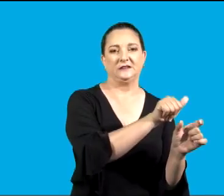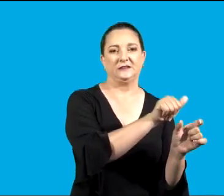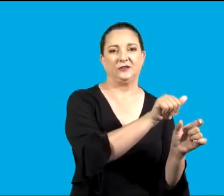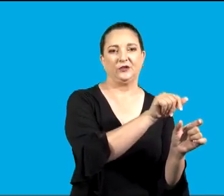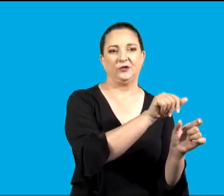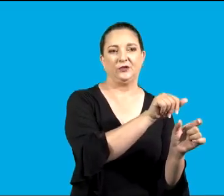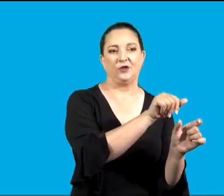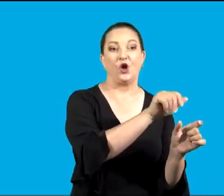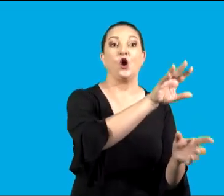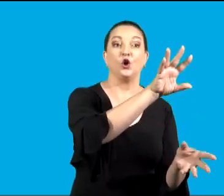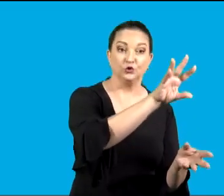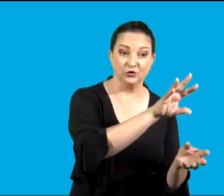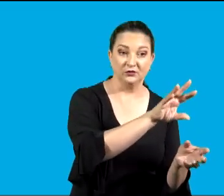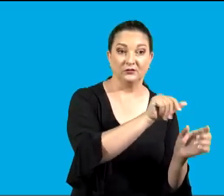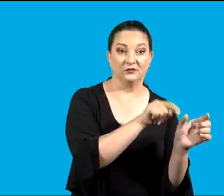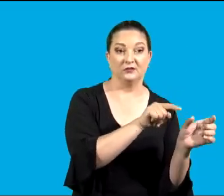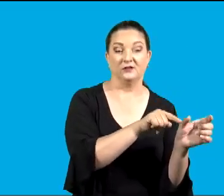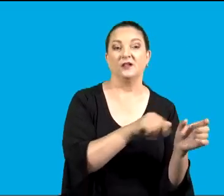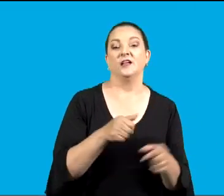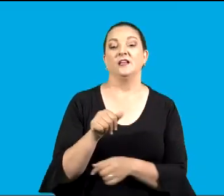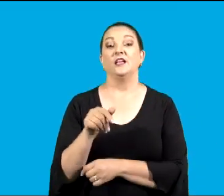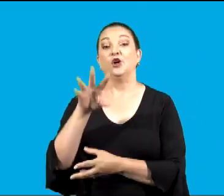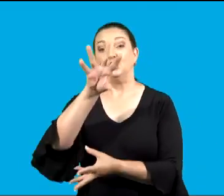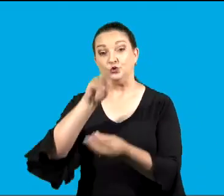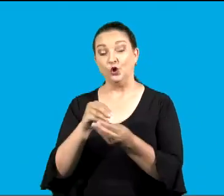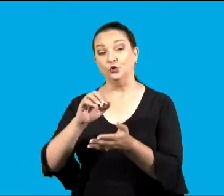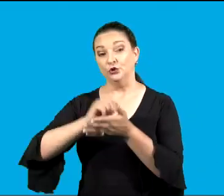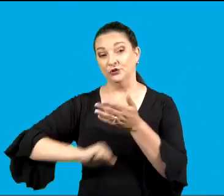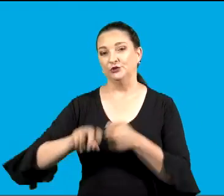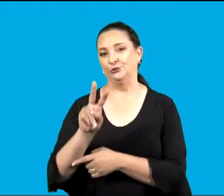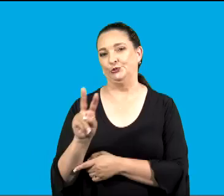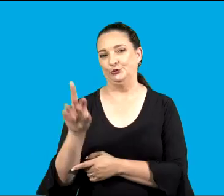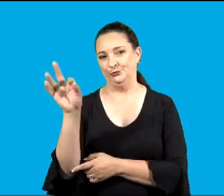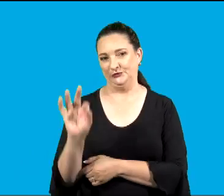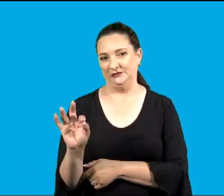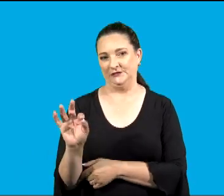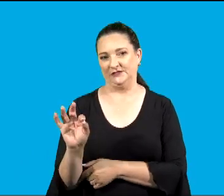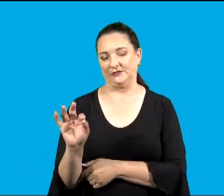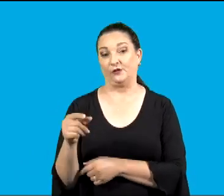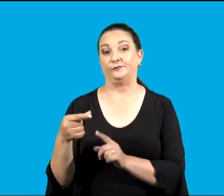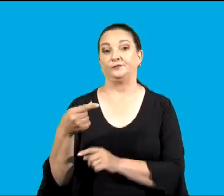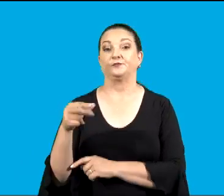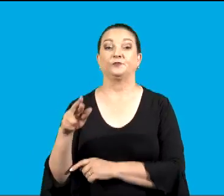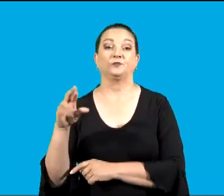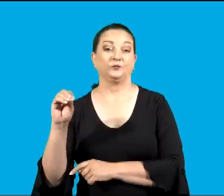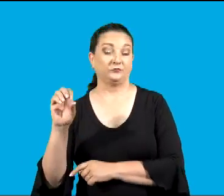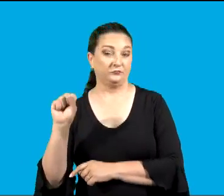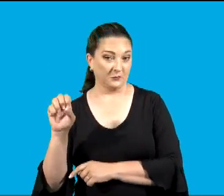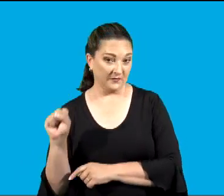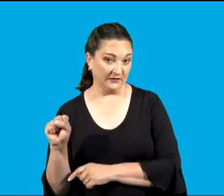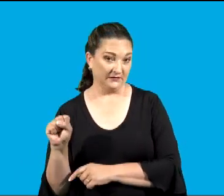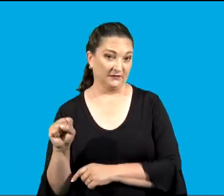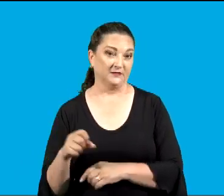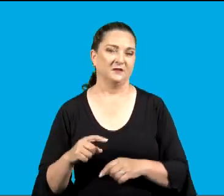given total deductions, which is 22% of gross wages. It is very important to